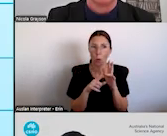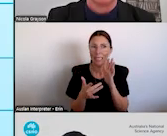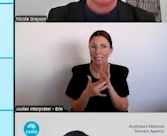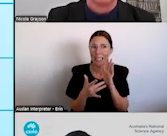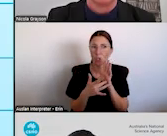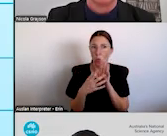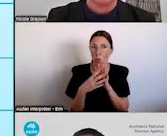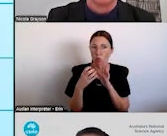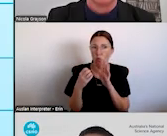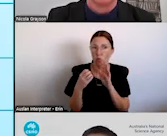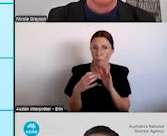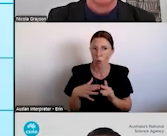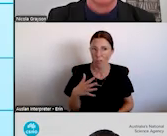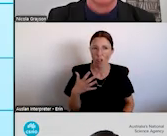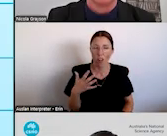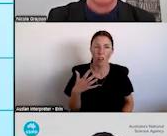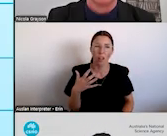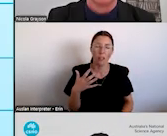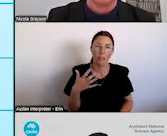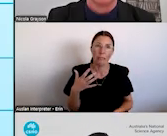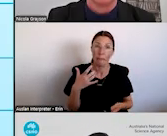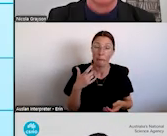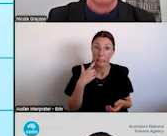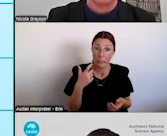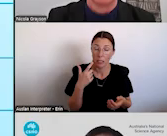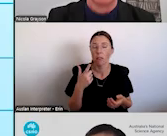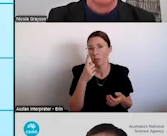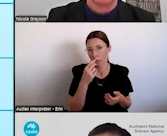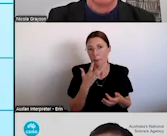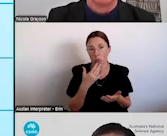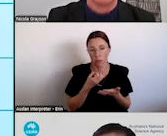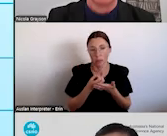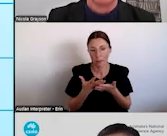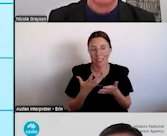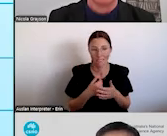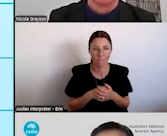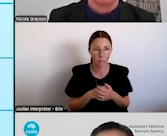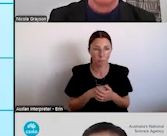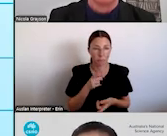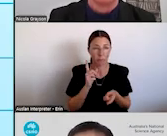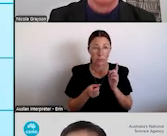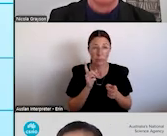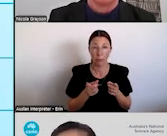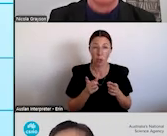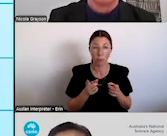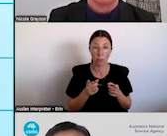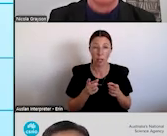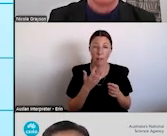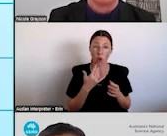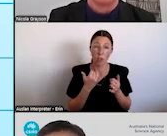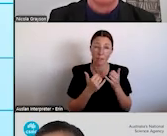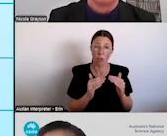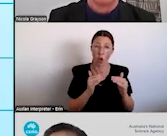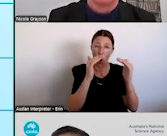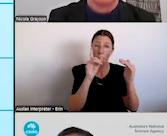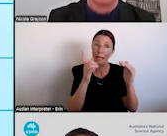in that. So there's an asymmetry. Sometimes the cost of implementation is very high, but so easy to remove. Is that worth